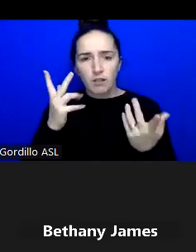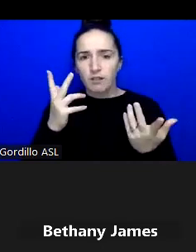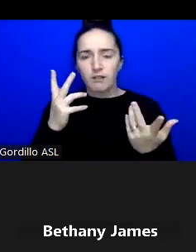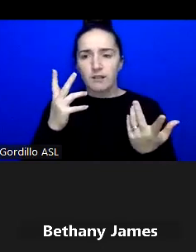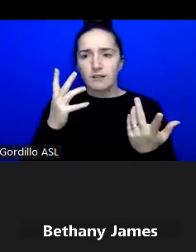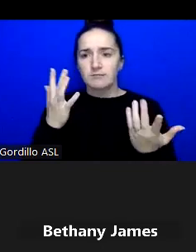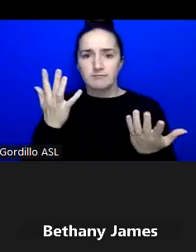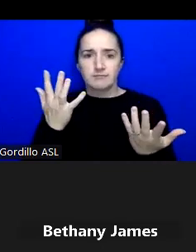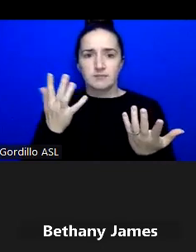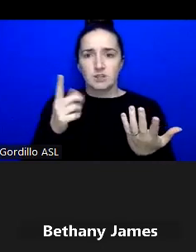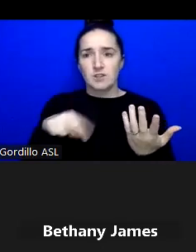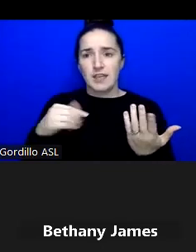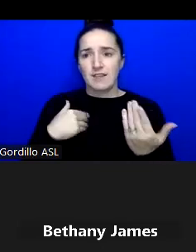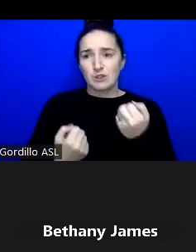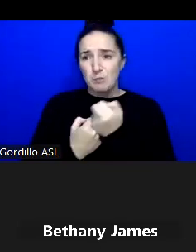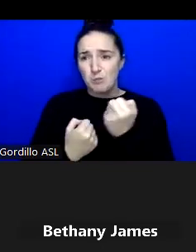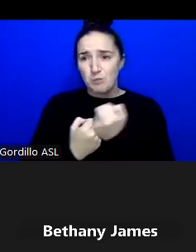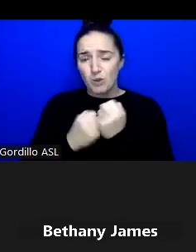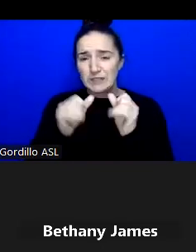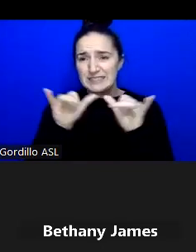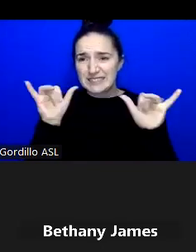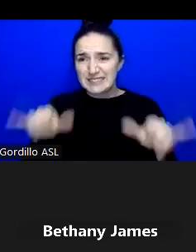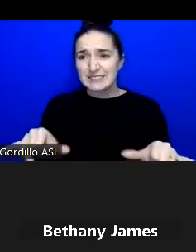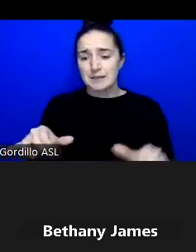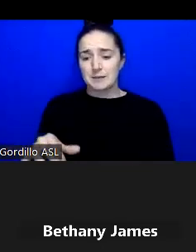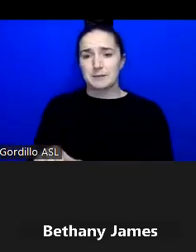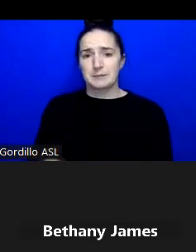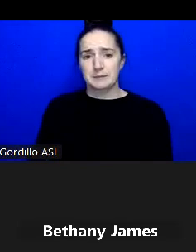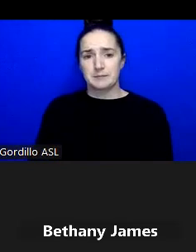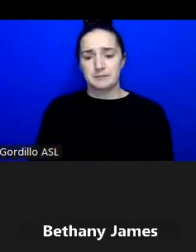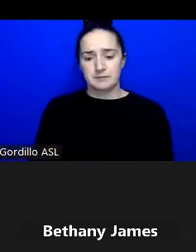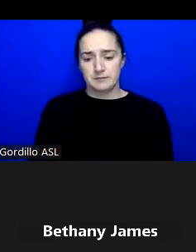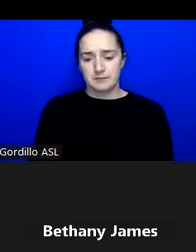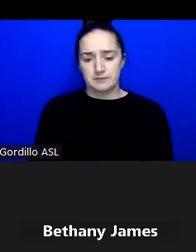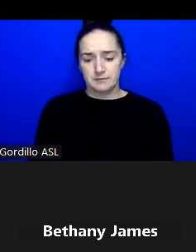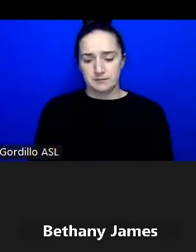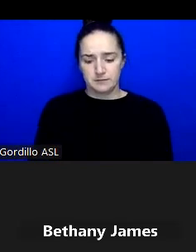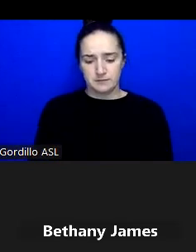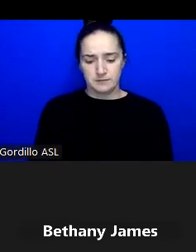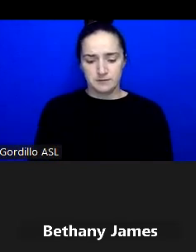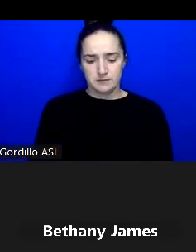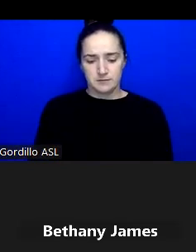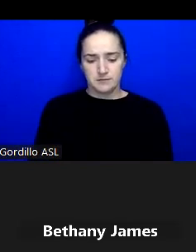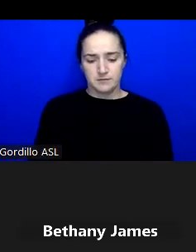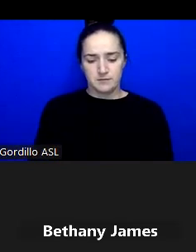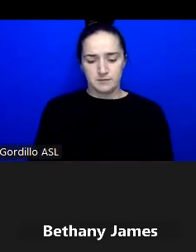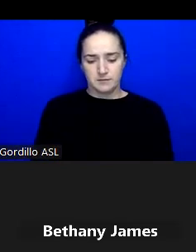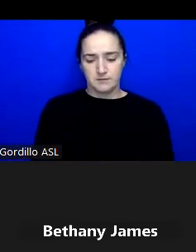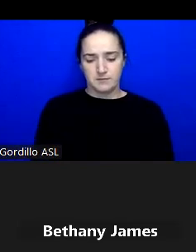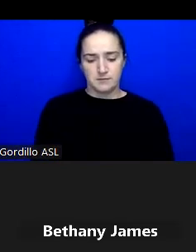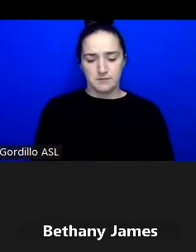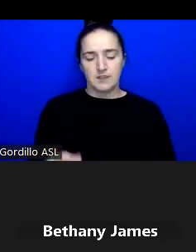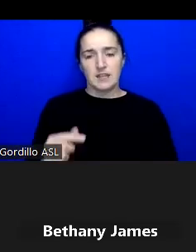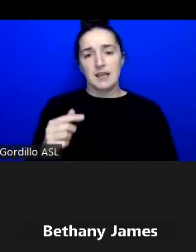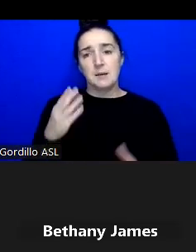Do they have prior experience? Because sometimes people are coming in with maybe a negative experience, or they've heard from family